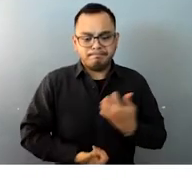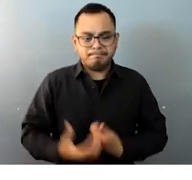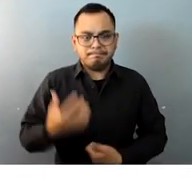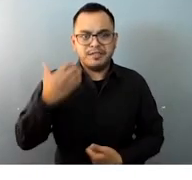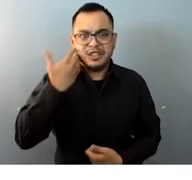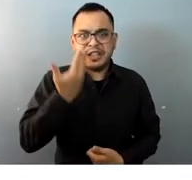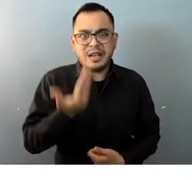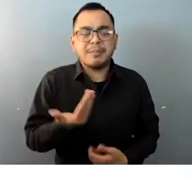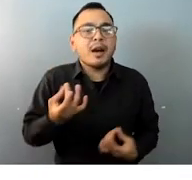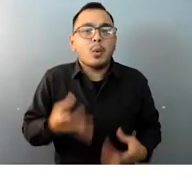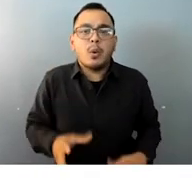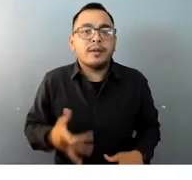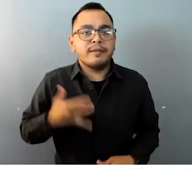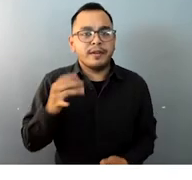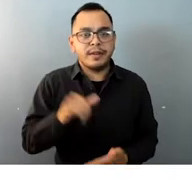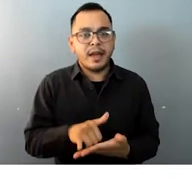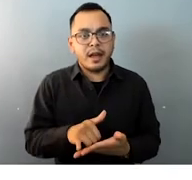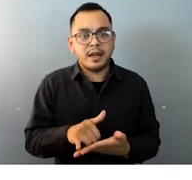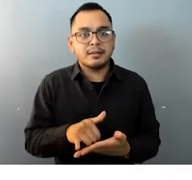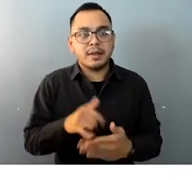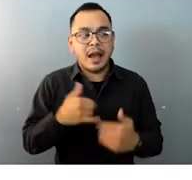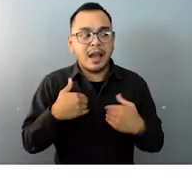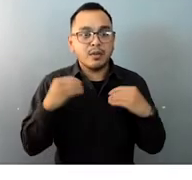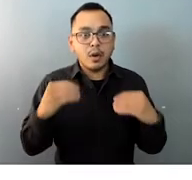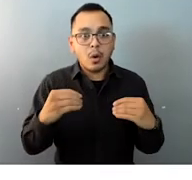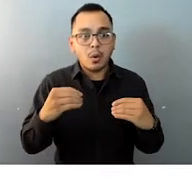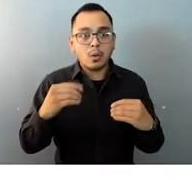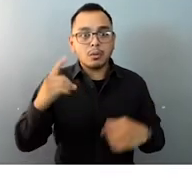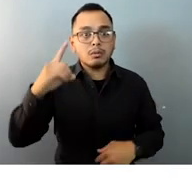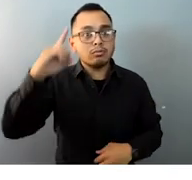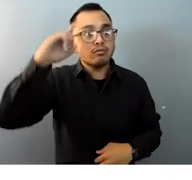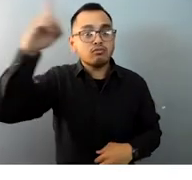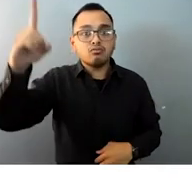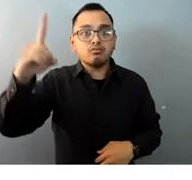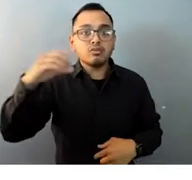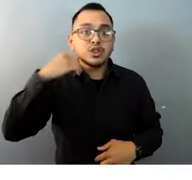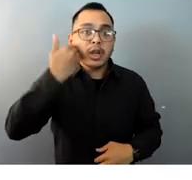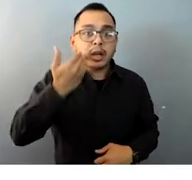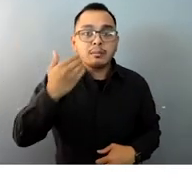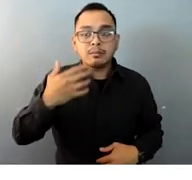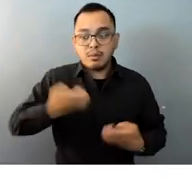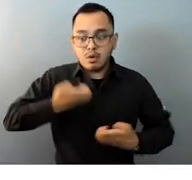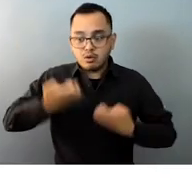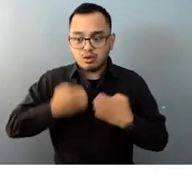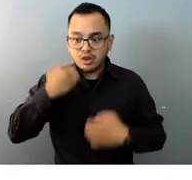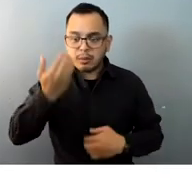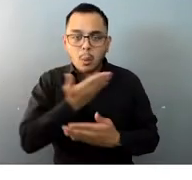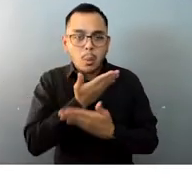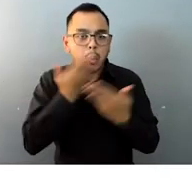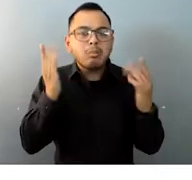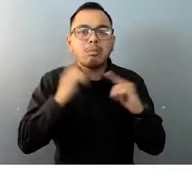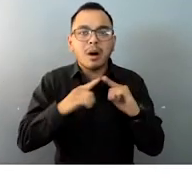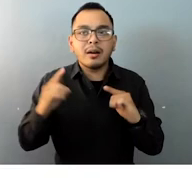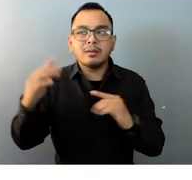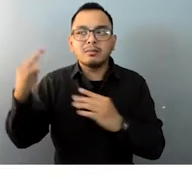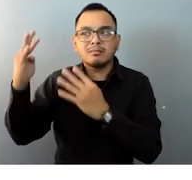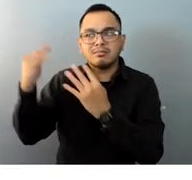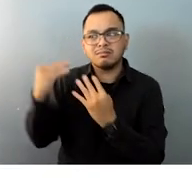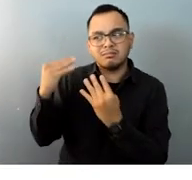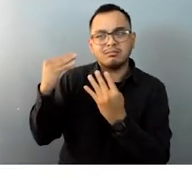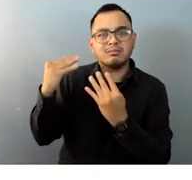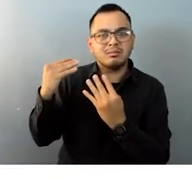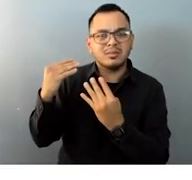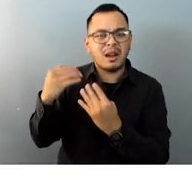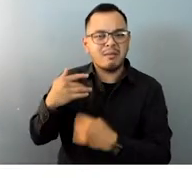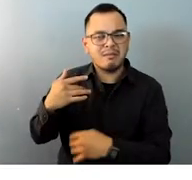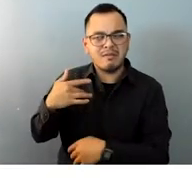some shame in the pit of my stomach. Mm-hmm. I don't want to feel shamed. I have no, intellectually and emotionally, I know I have no shame, but